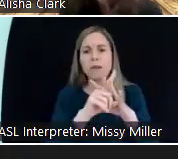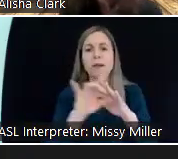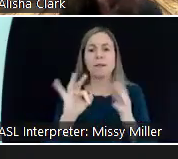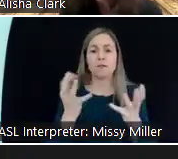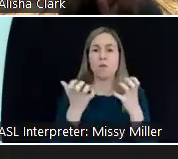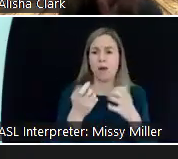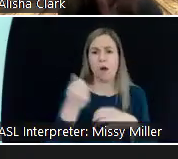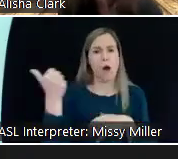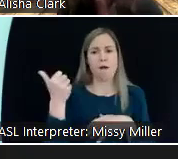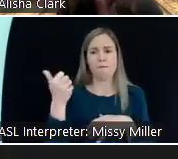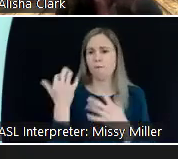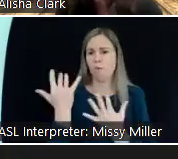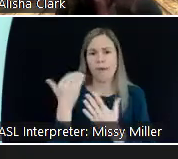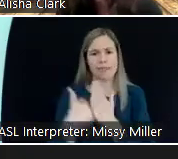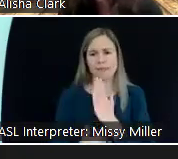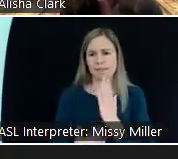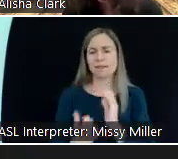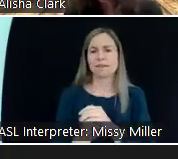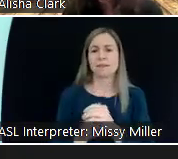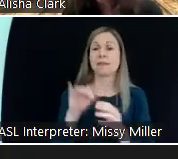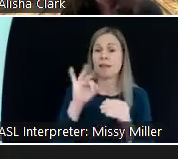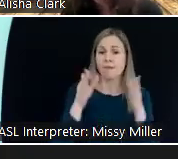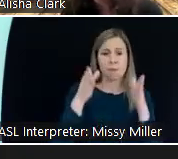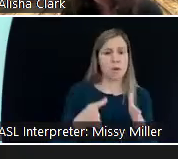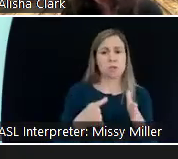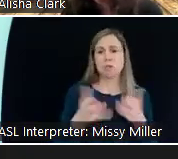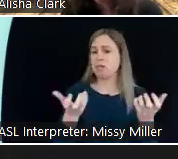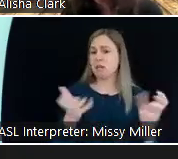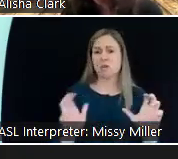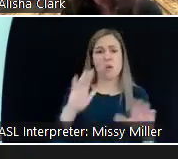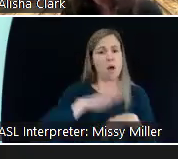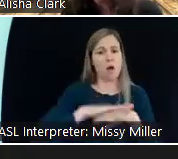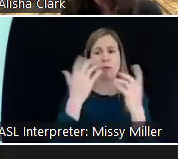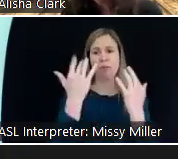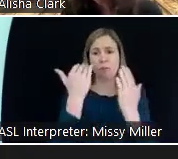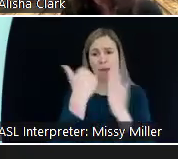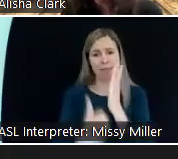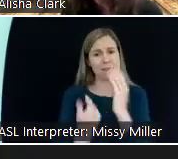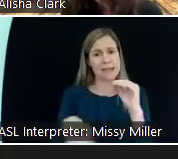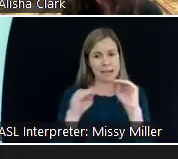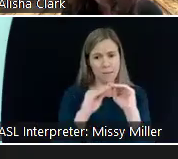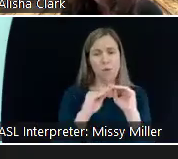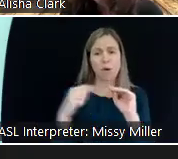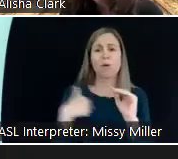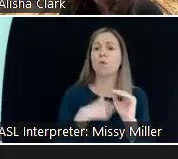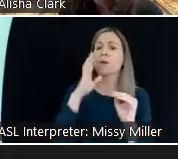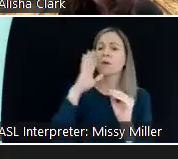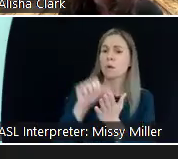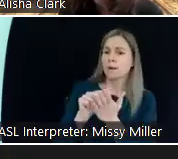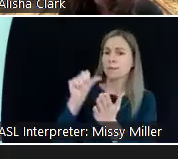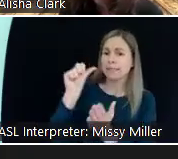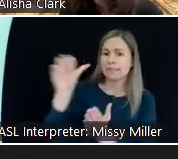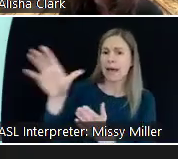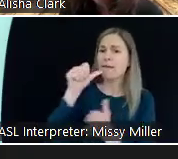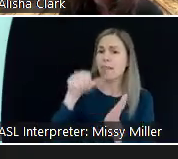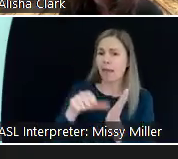wait list. So if an individual no longer wants to be on the waiting list, we do send out a letter